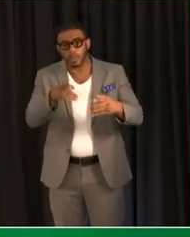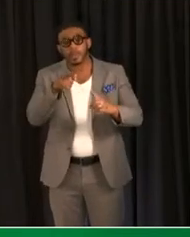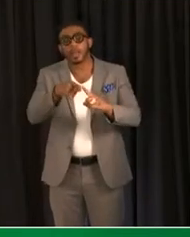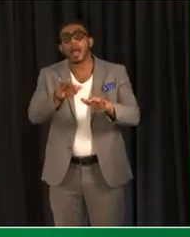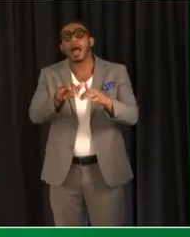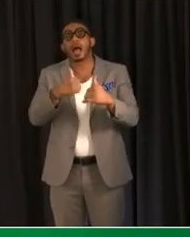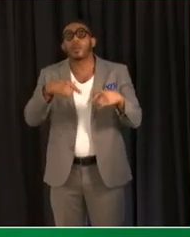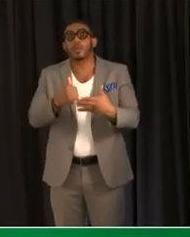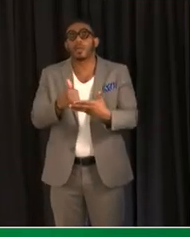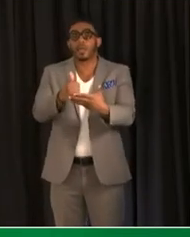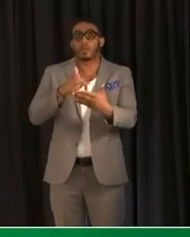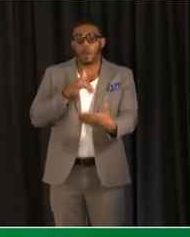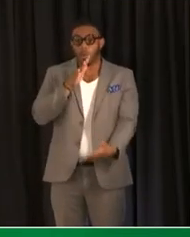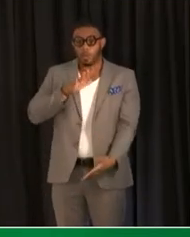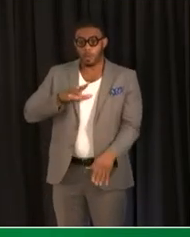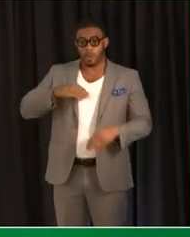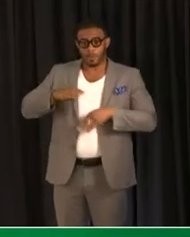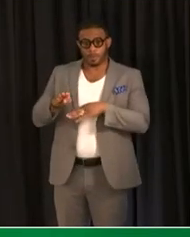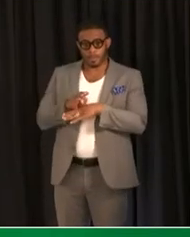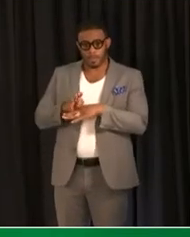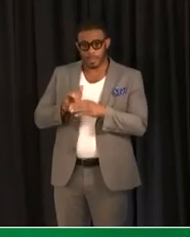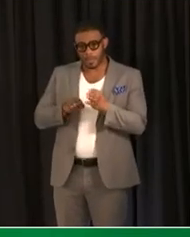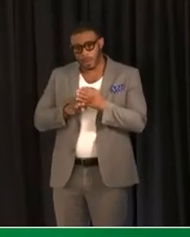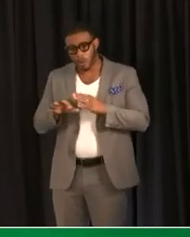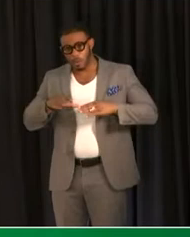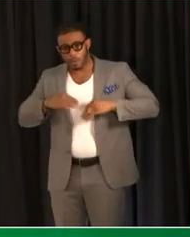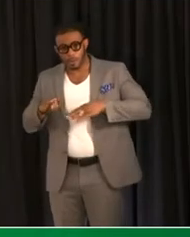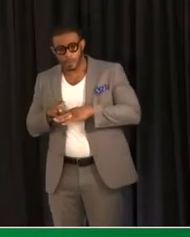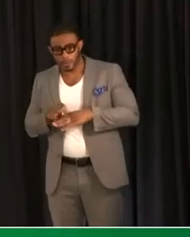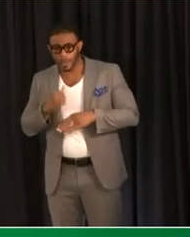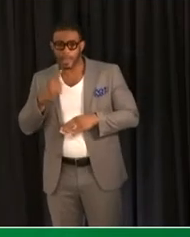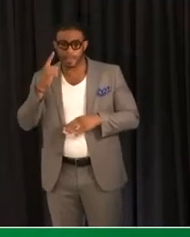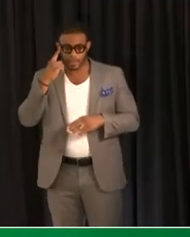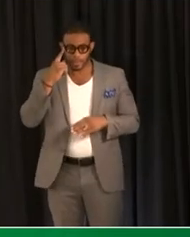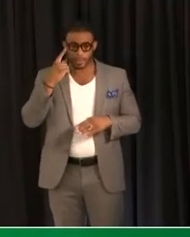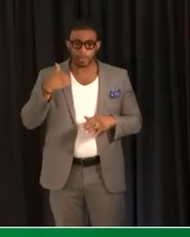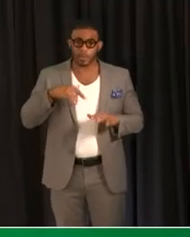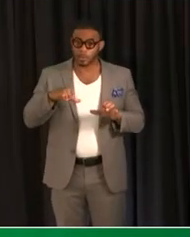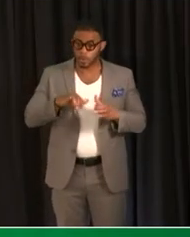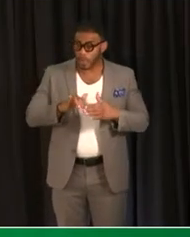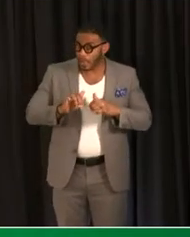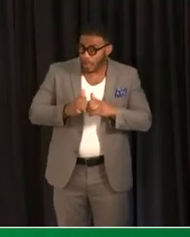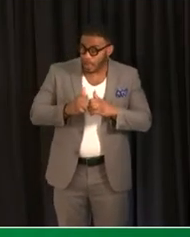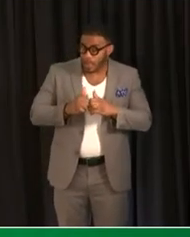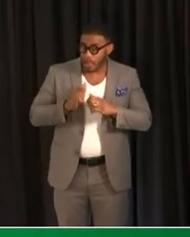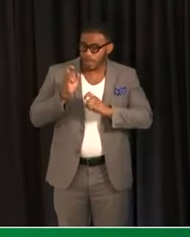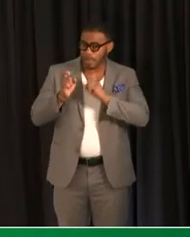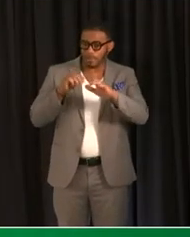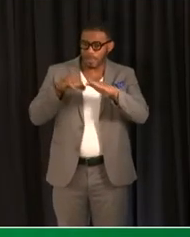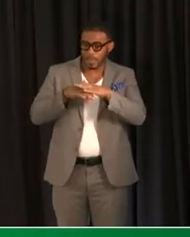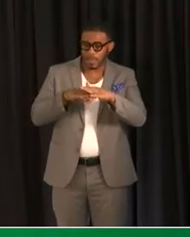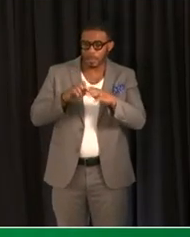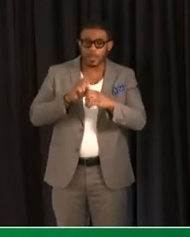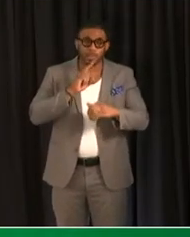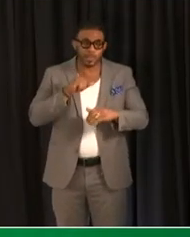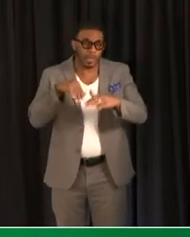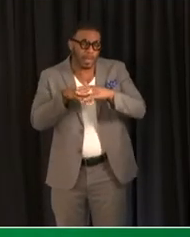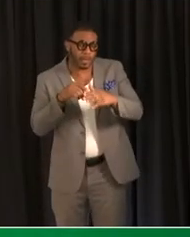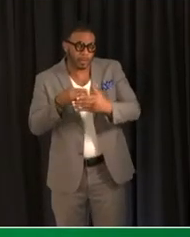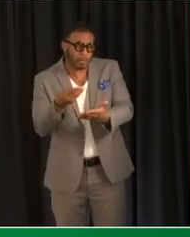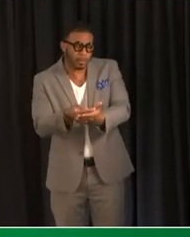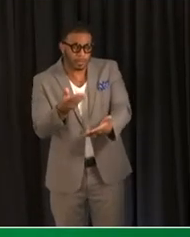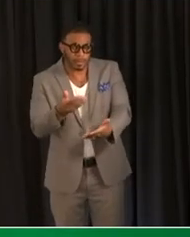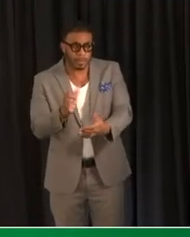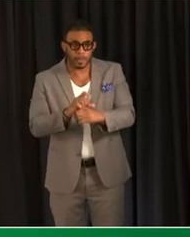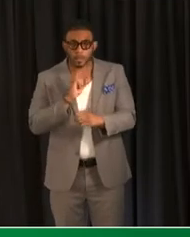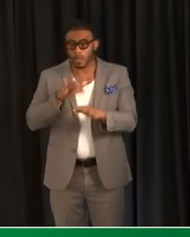focus on is how do we help our women-owned businesses and minority-owned businesses? And I think we do that by giving access, making sure